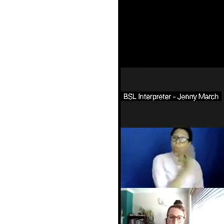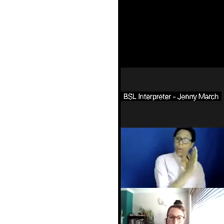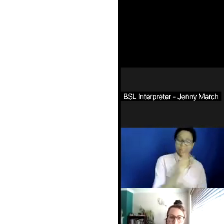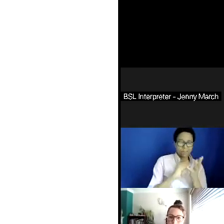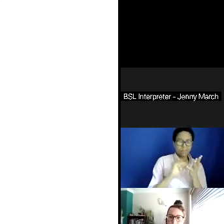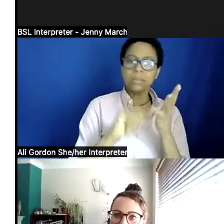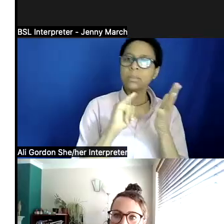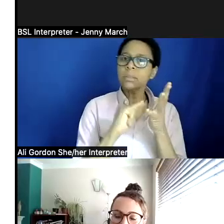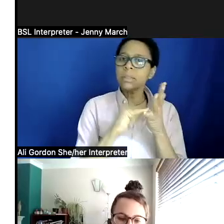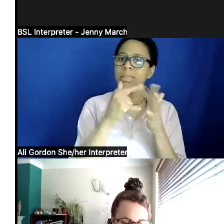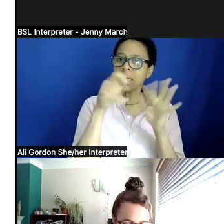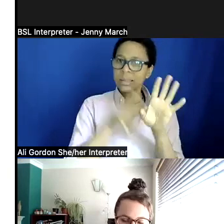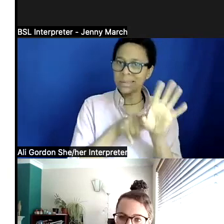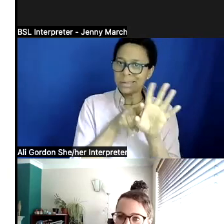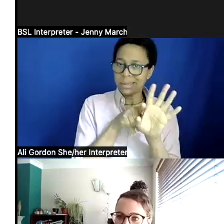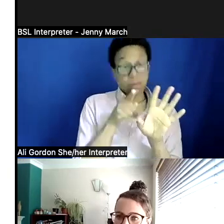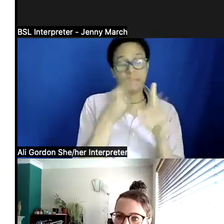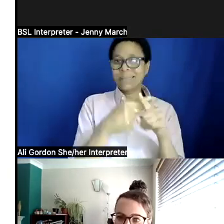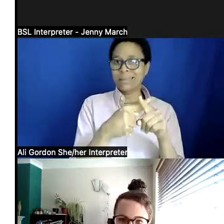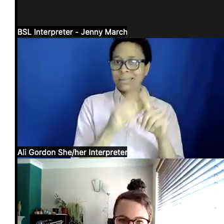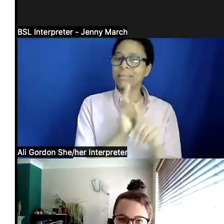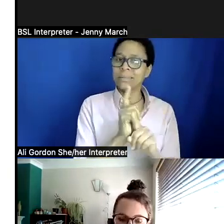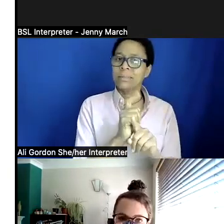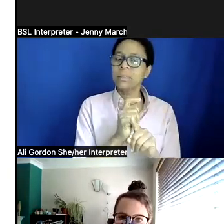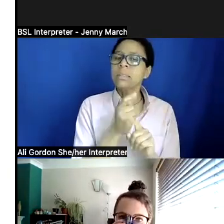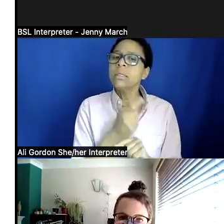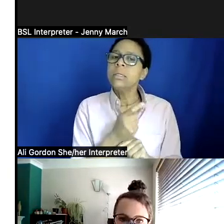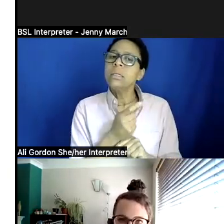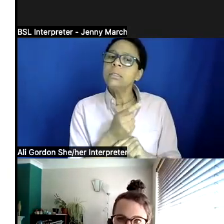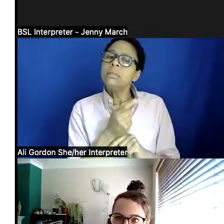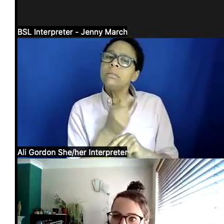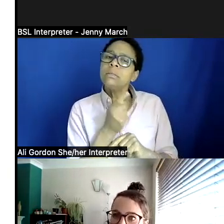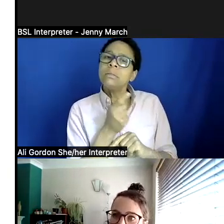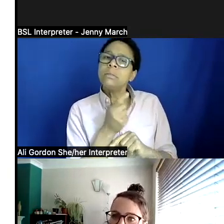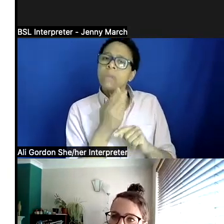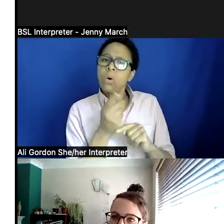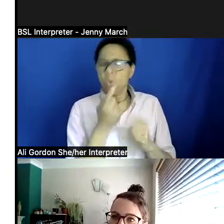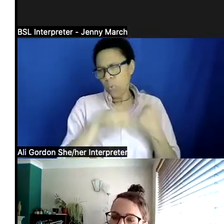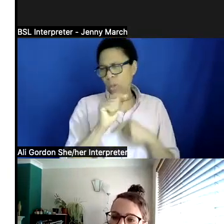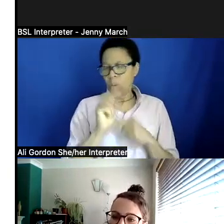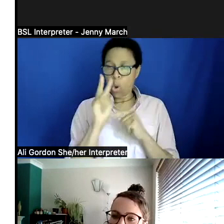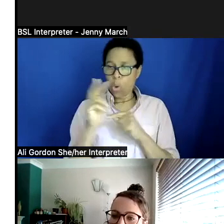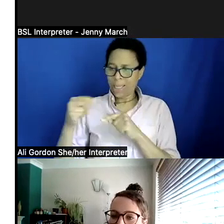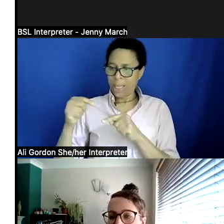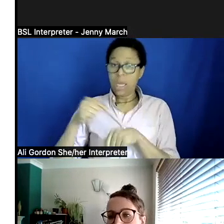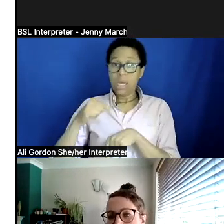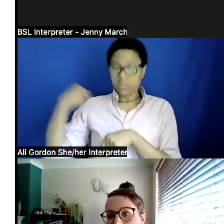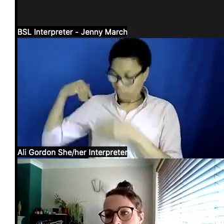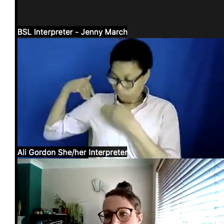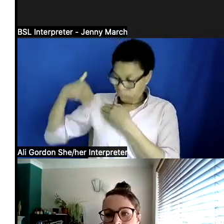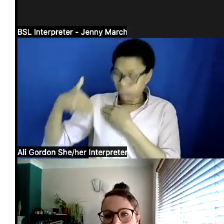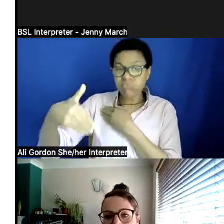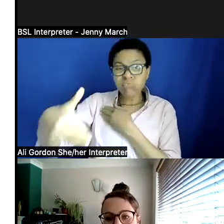project was, it kind of started with, you saw on that timeline that in 2014 they had the Grayling Well